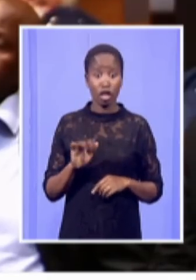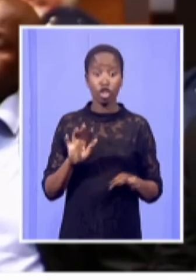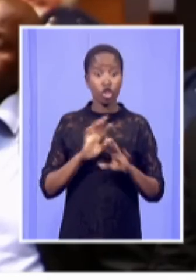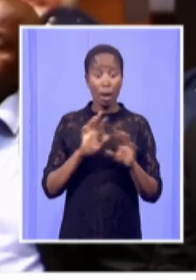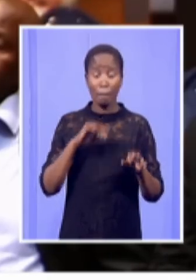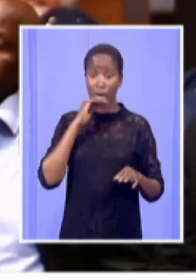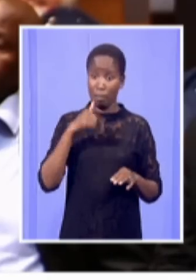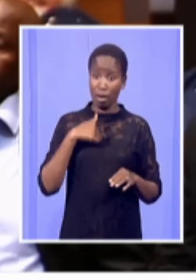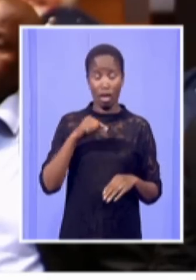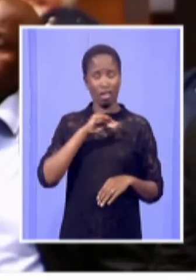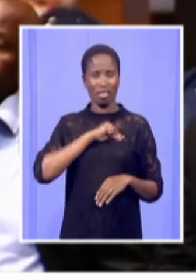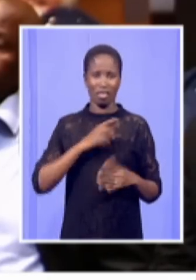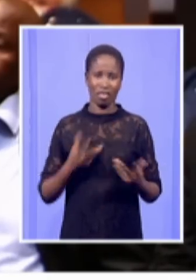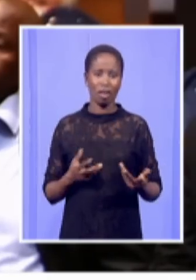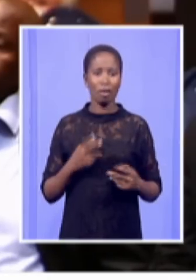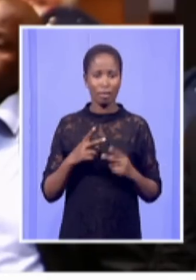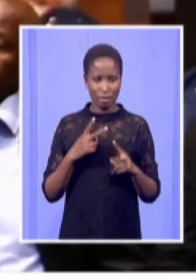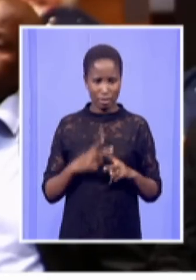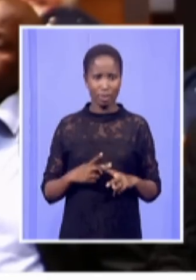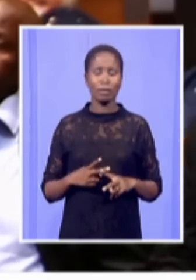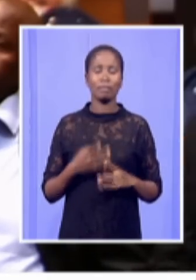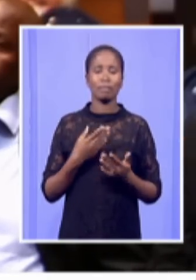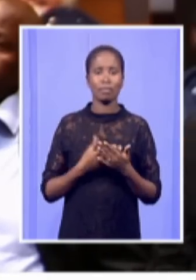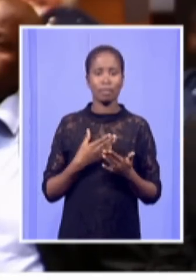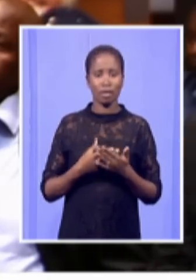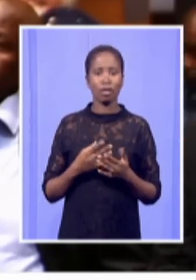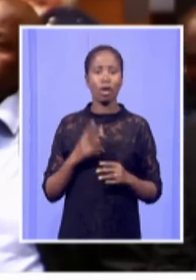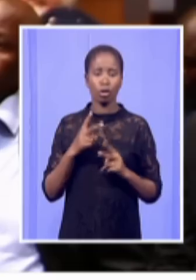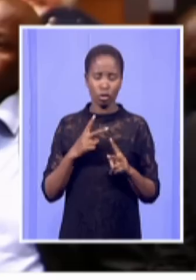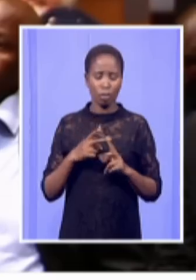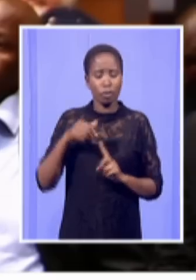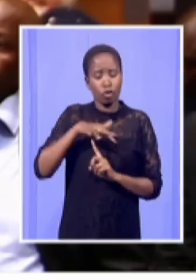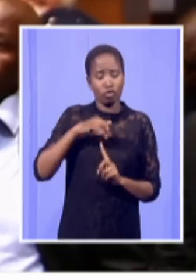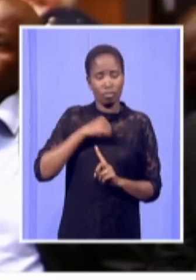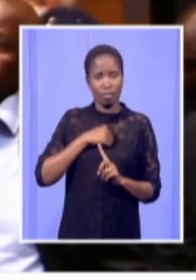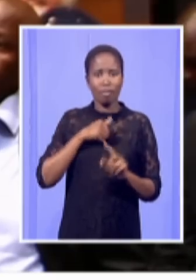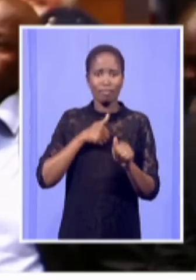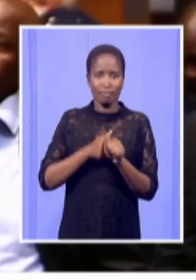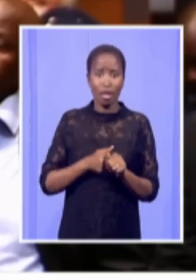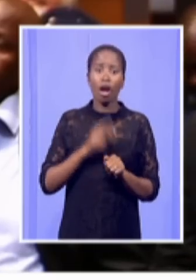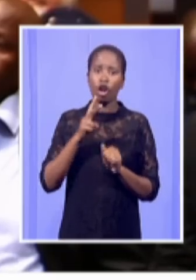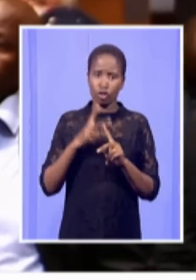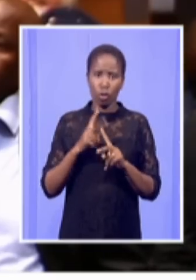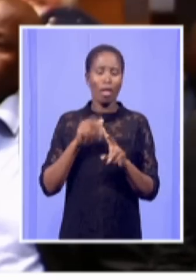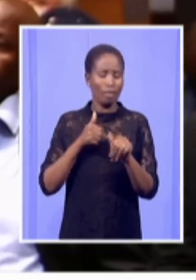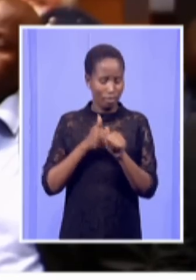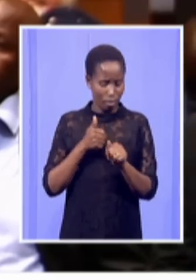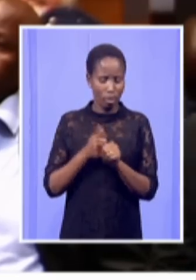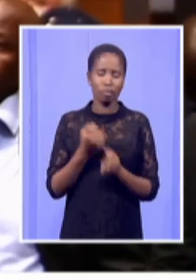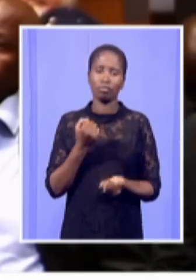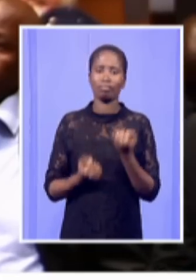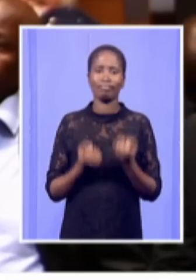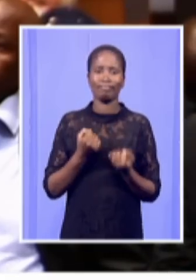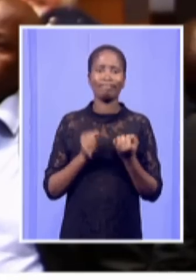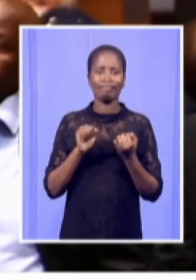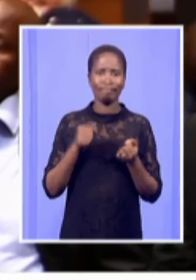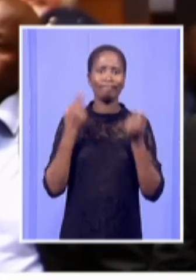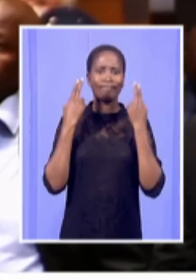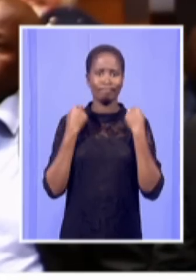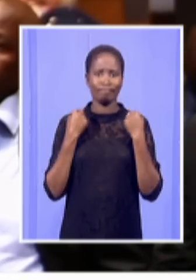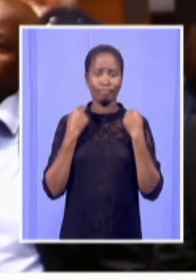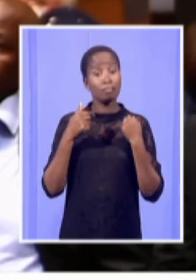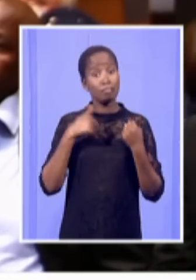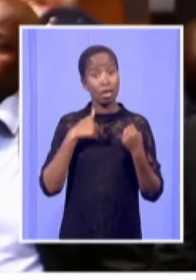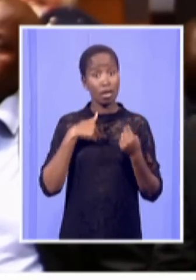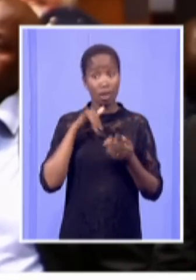the Honourable Court my absolute assurance that I will adhere to my bail conditions and to stand trial if released on bail. I respectfully submit that I am not a flight risk,